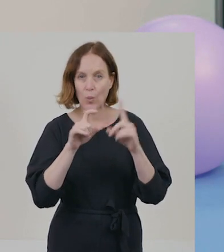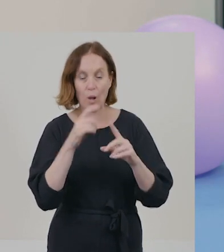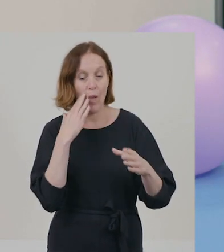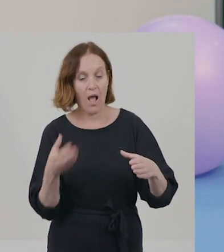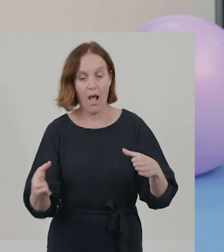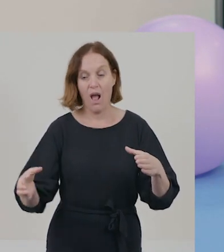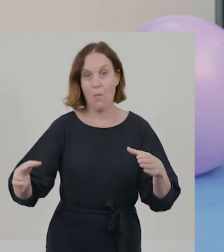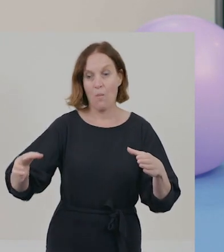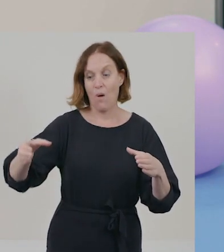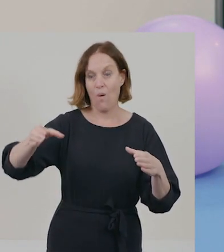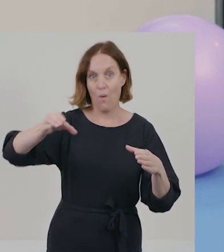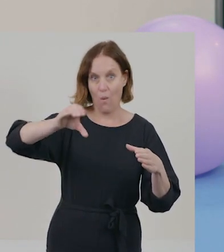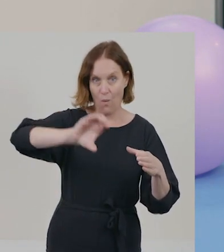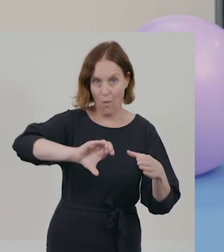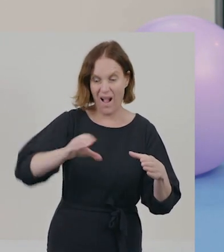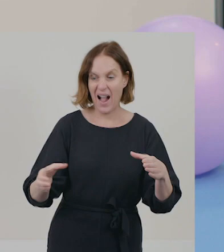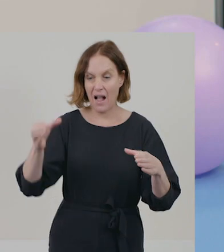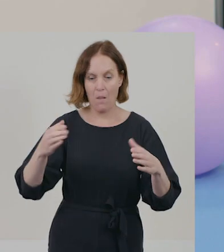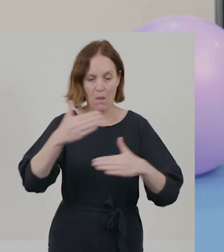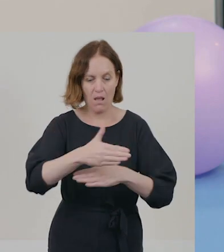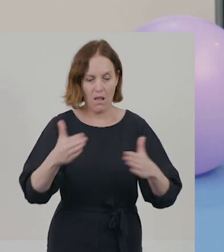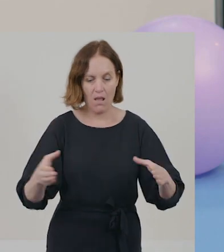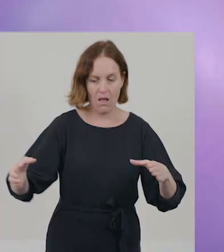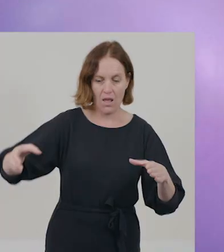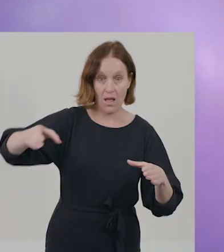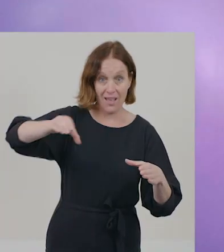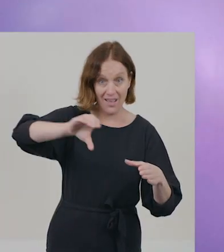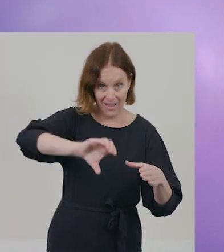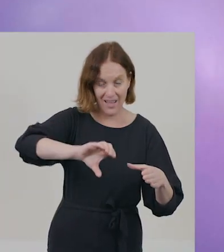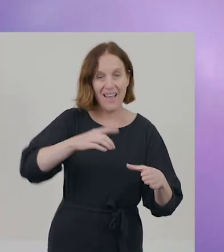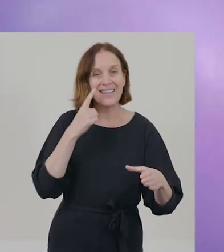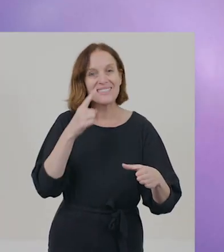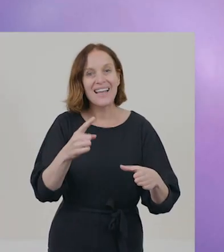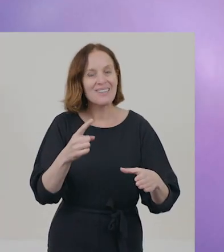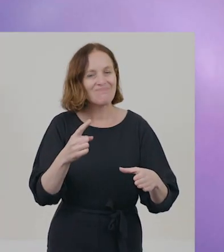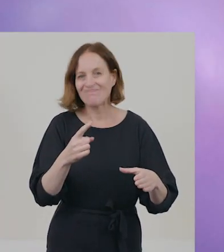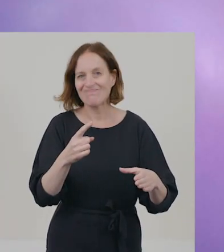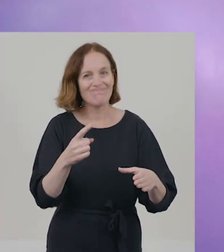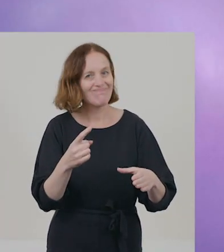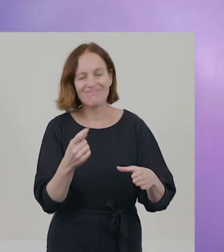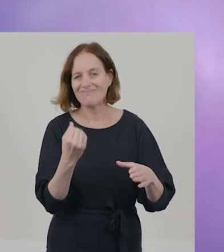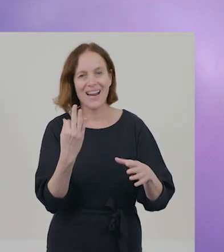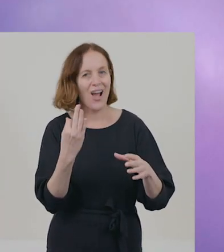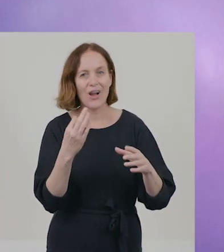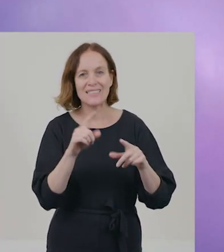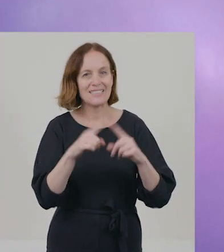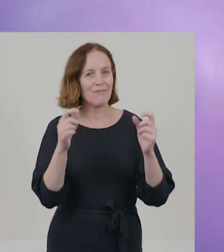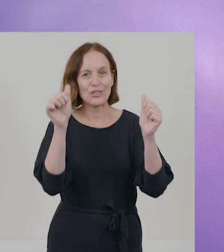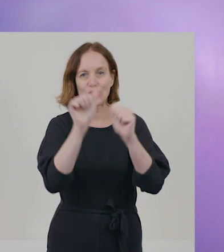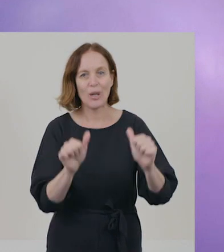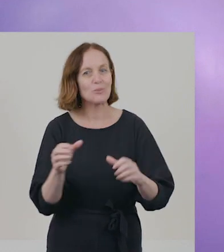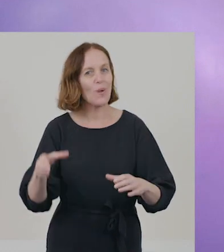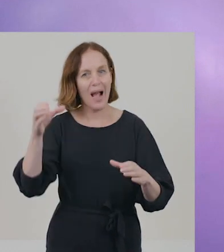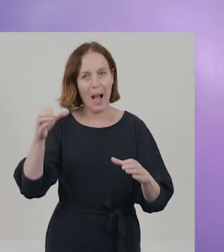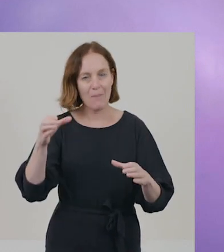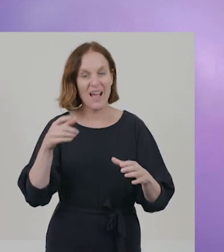pour this liquid from a cup into a plastic container, we can see that it no longer has the shape of the cup.